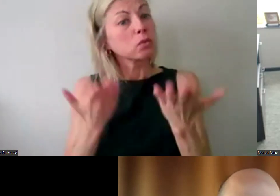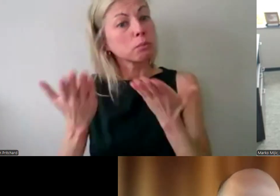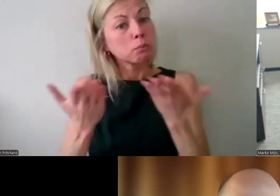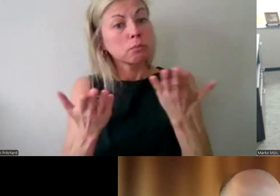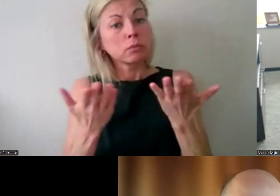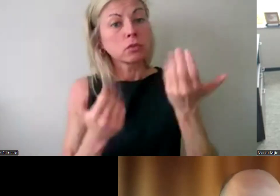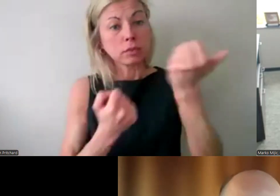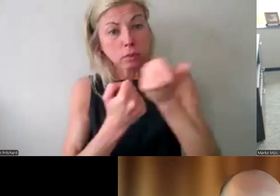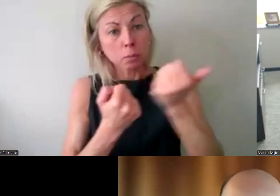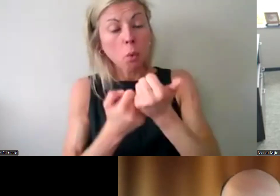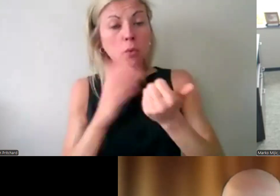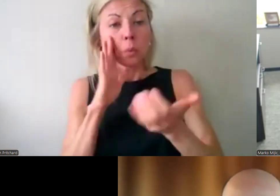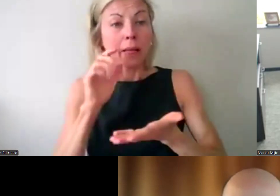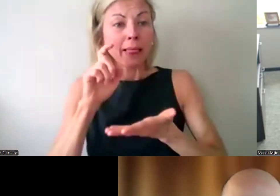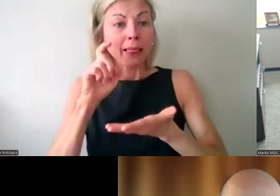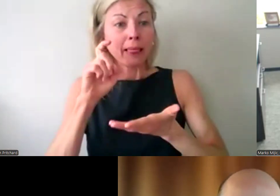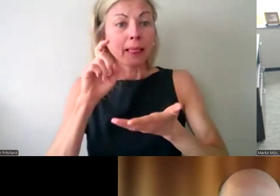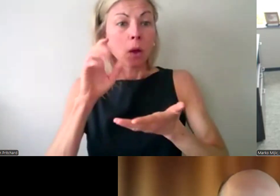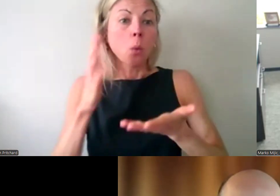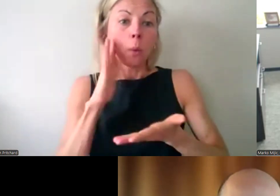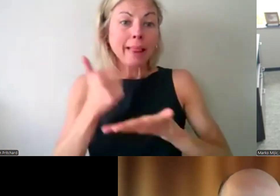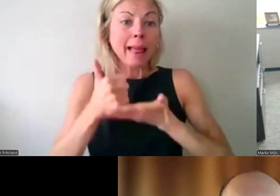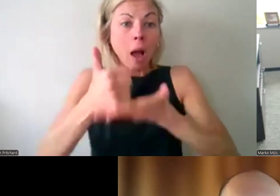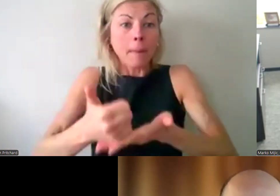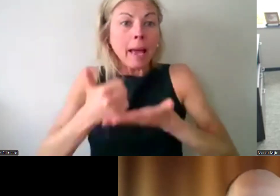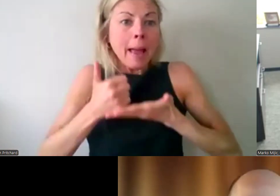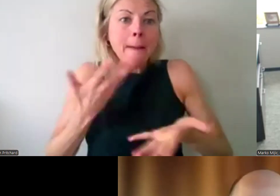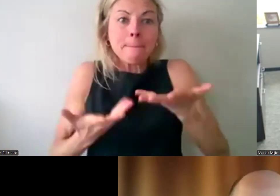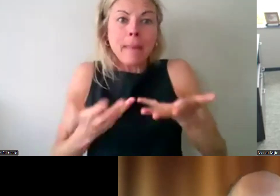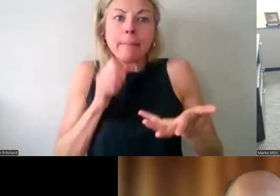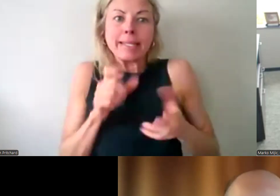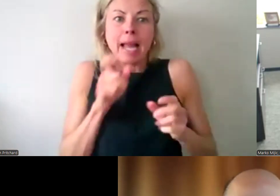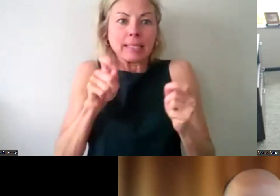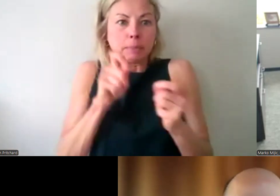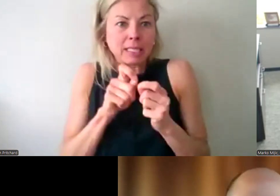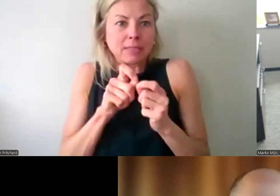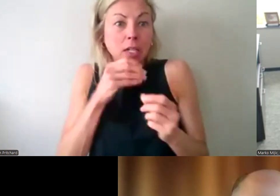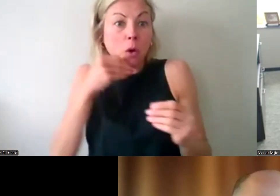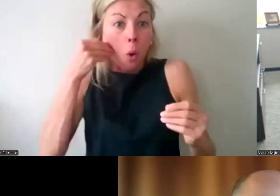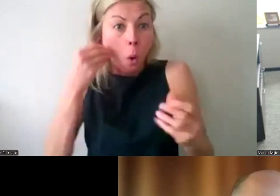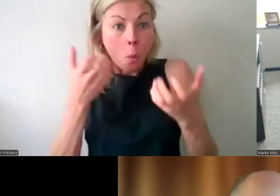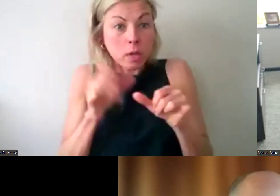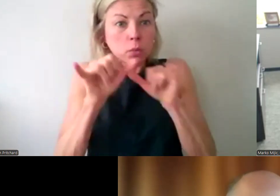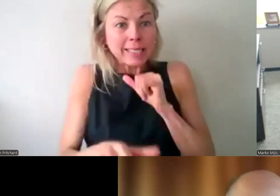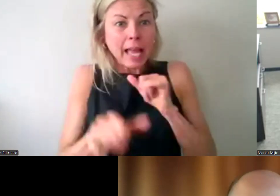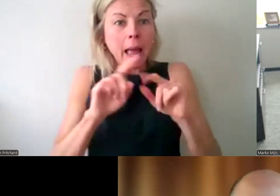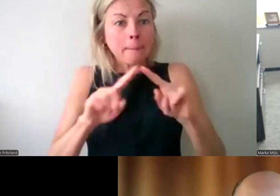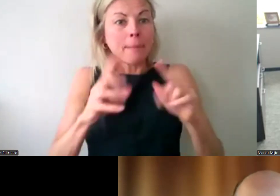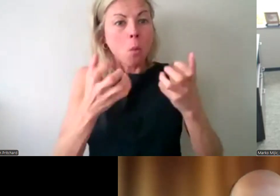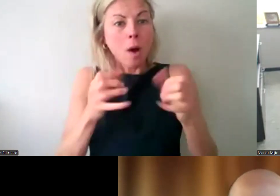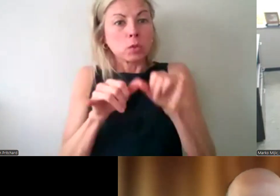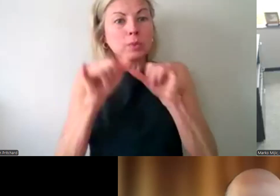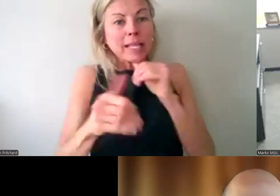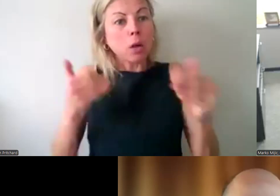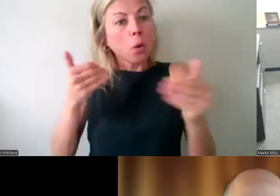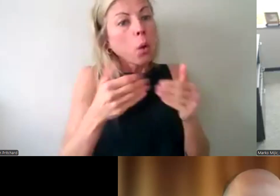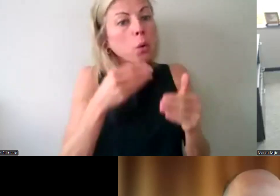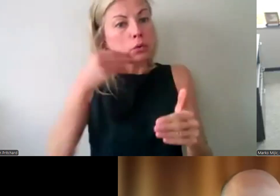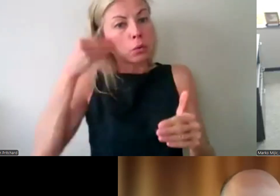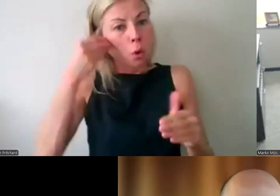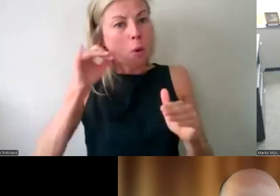mean literally their home. They might mean I want to stay in my neighborhood or I want to stay near my family. Right. They might not mean only services in my home. They might